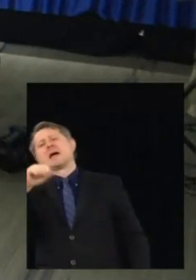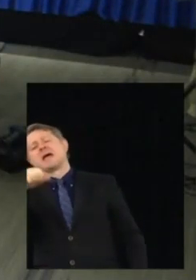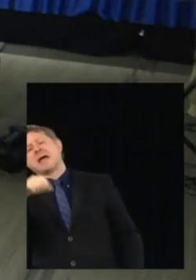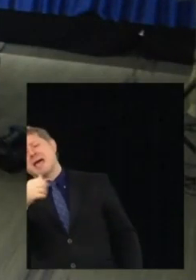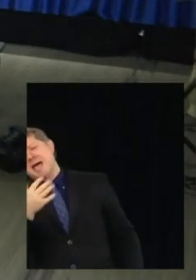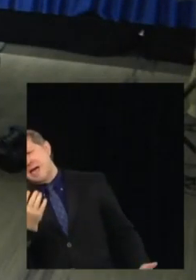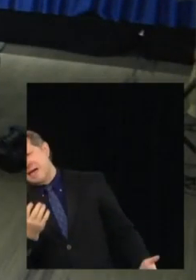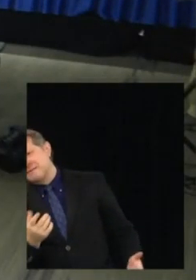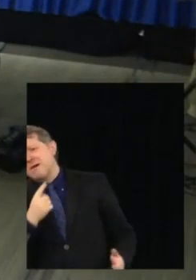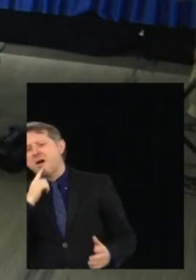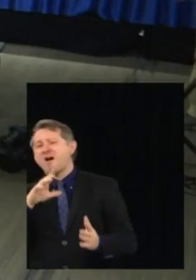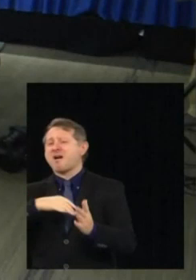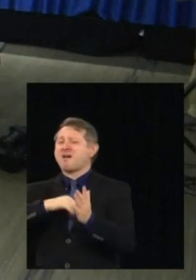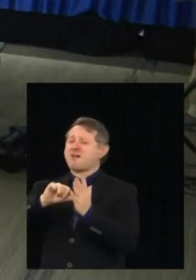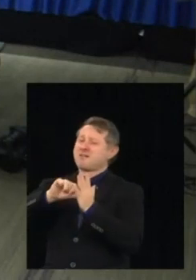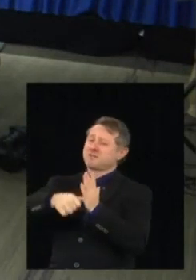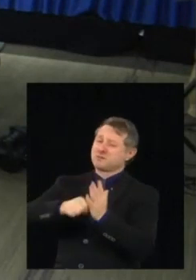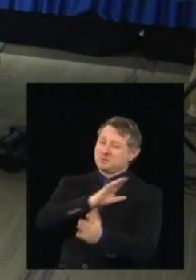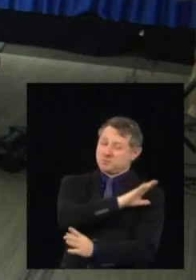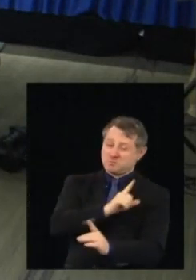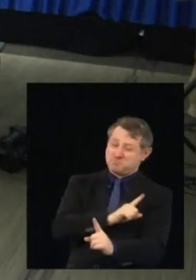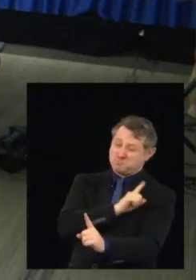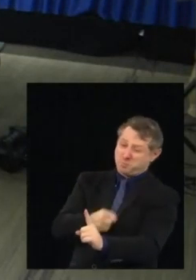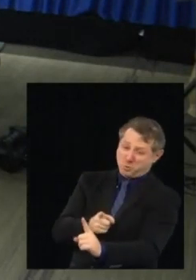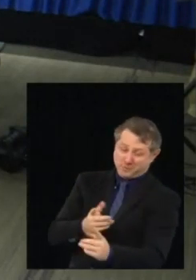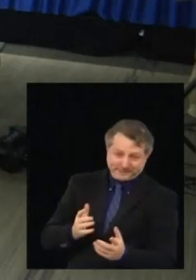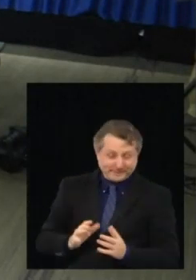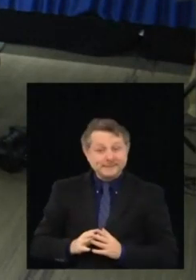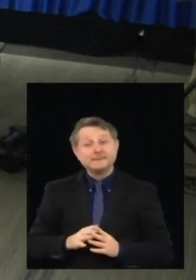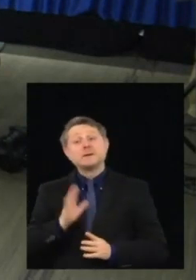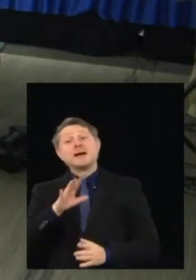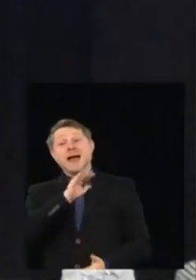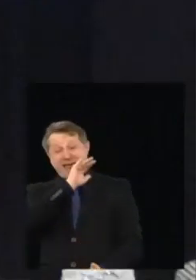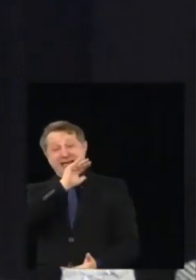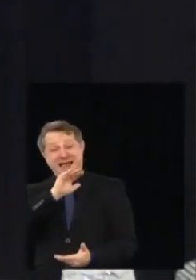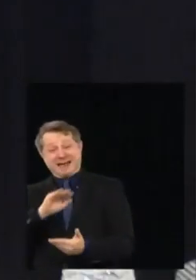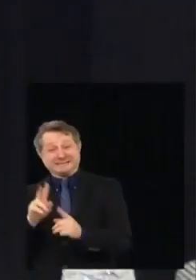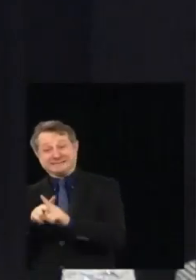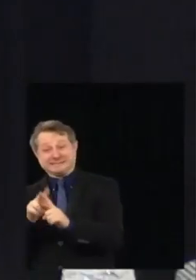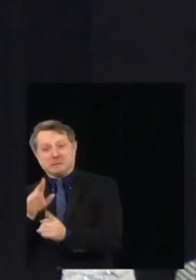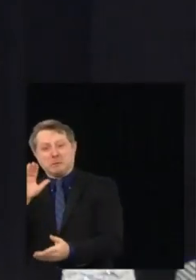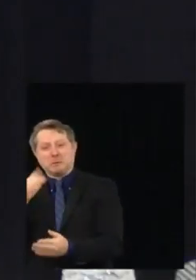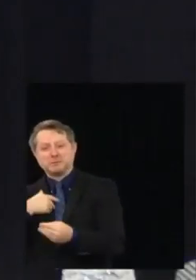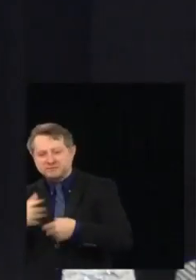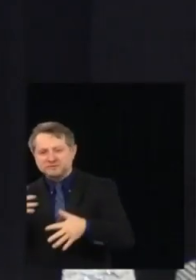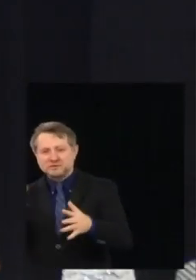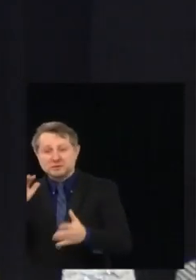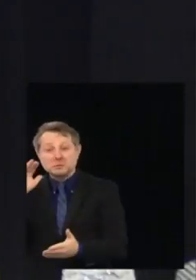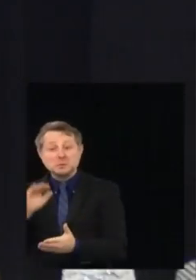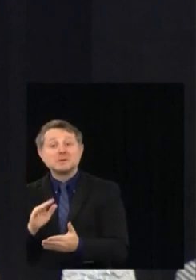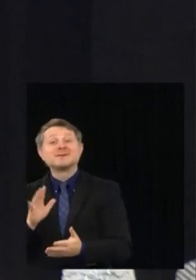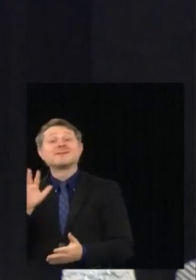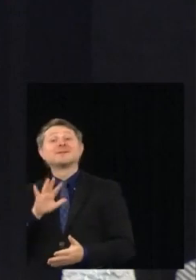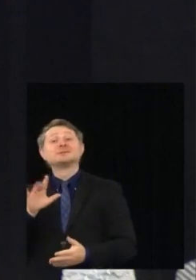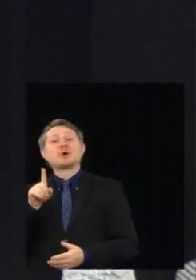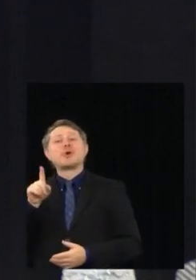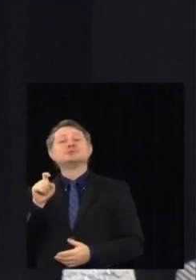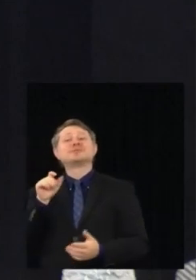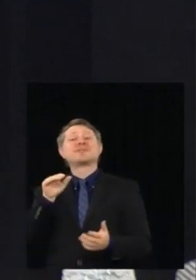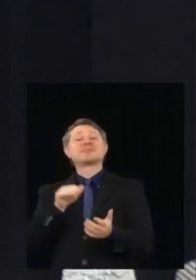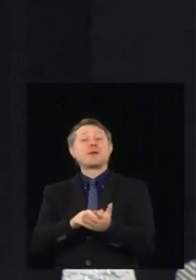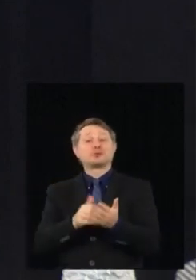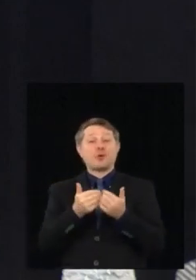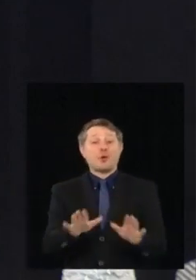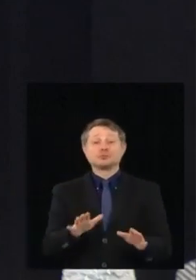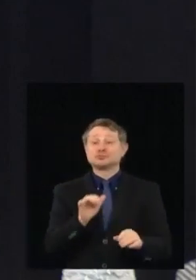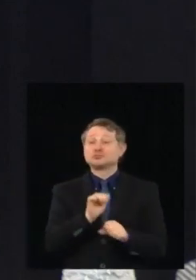in the last financial crisis, we had 300,000 lost jobs in the entirety of the 2008 crash. So when people say, you've experienced these past crises,